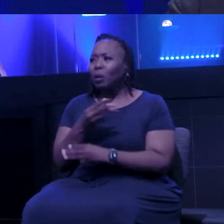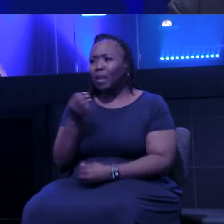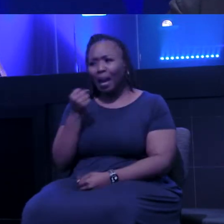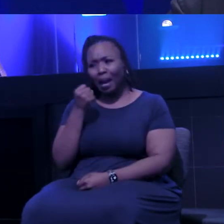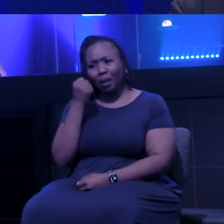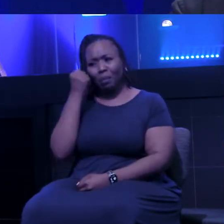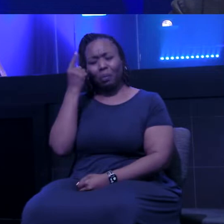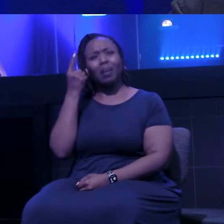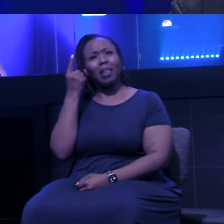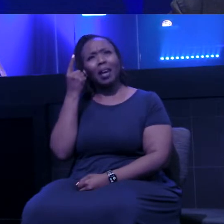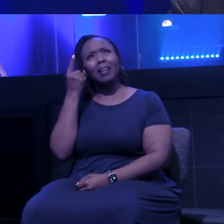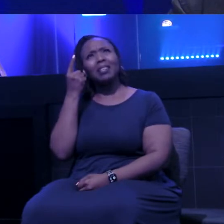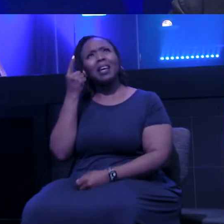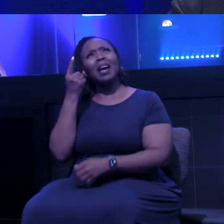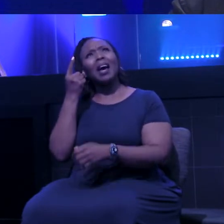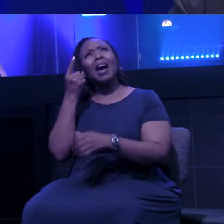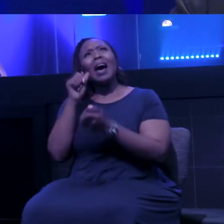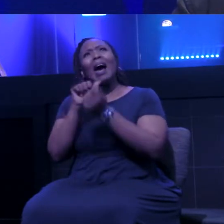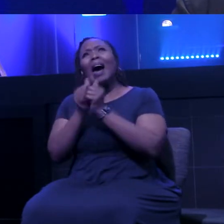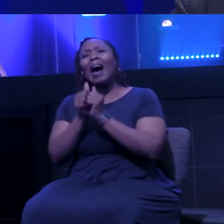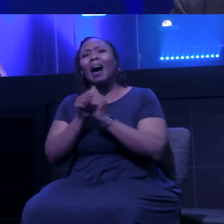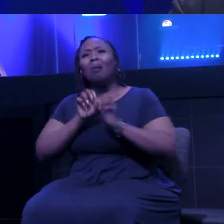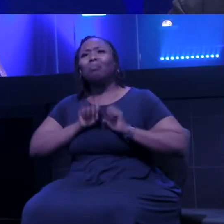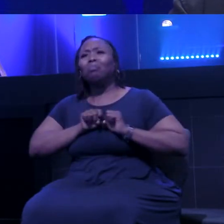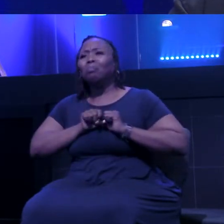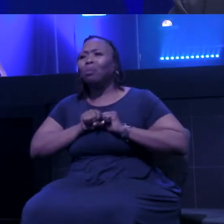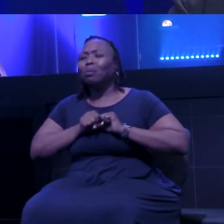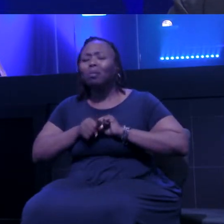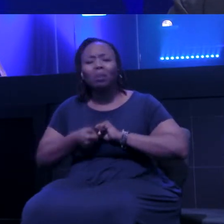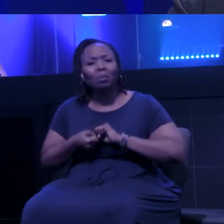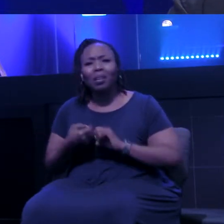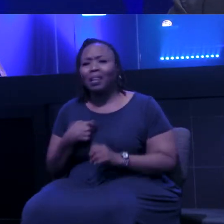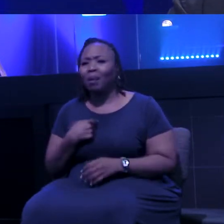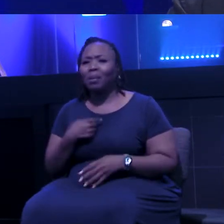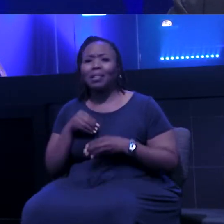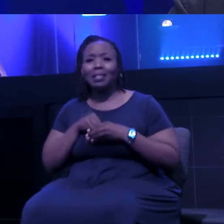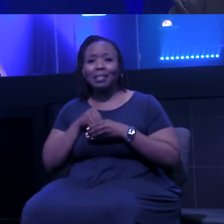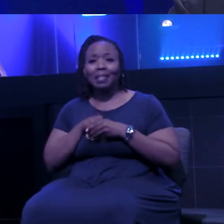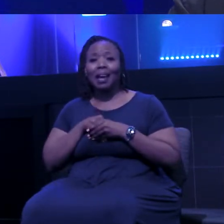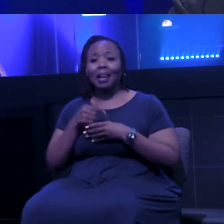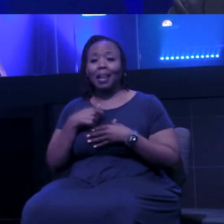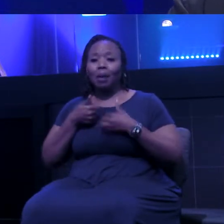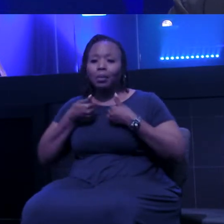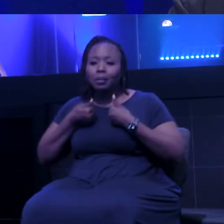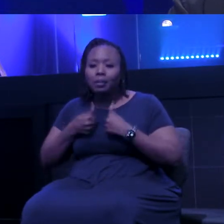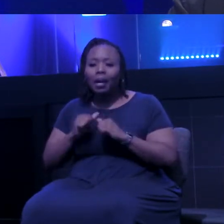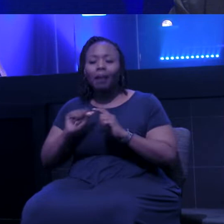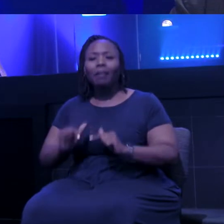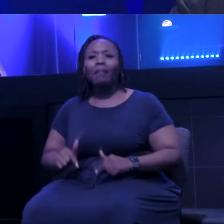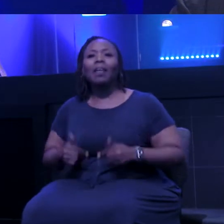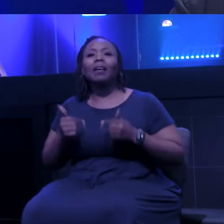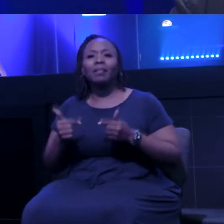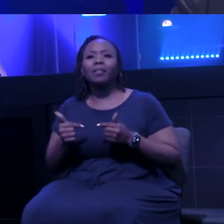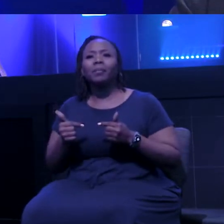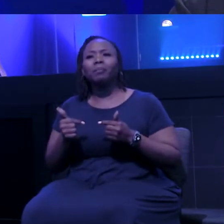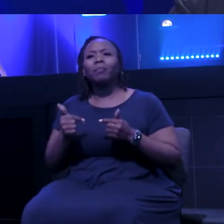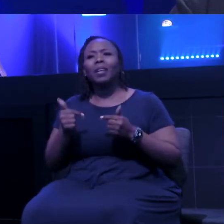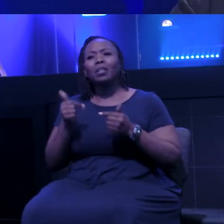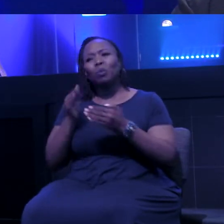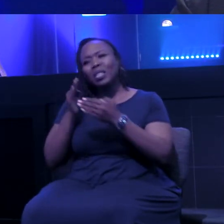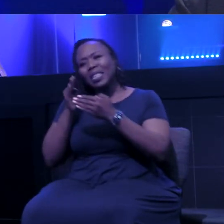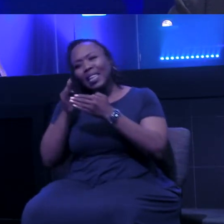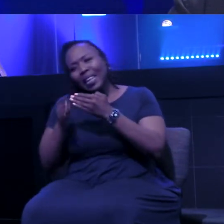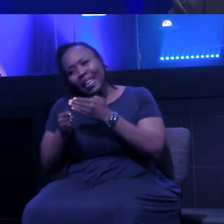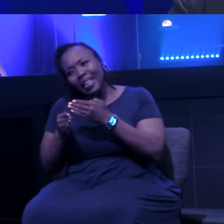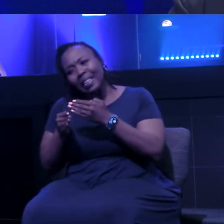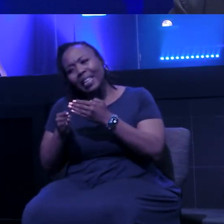I realized how broken I was, and I was tired of life. And so towards the end of my